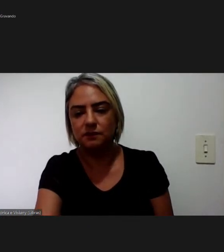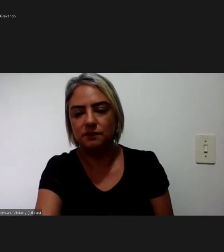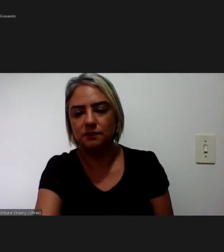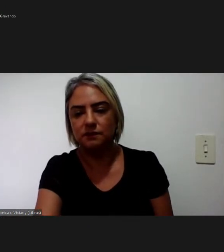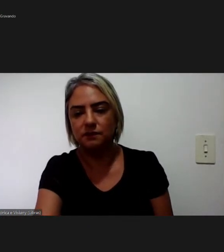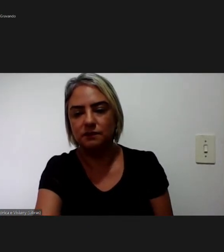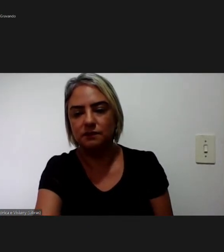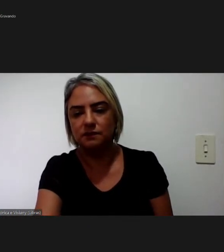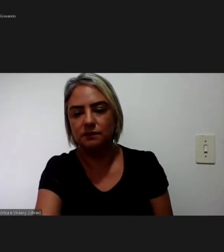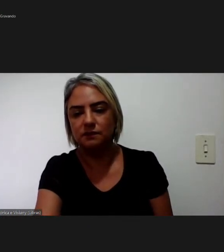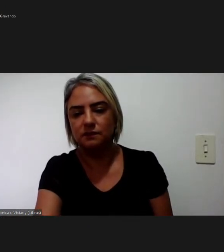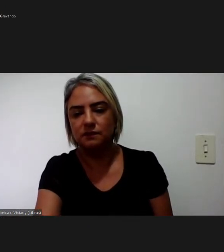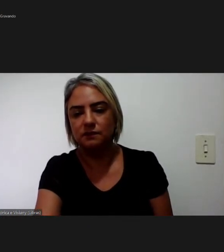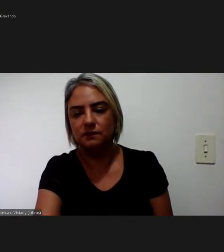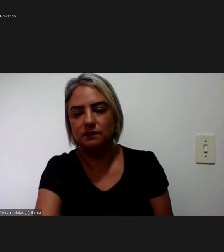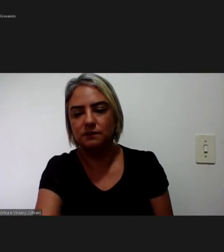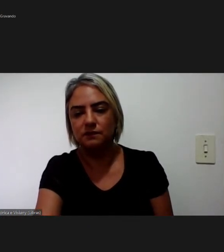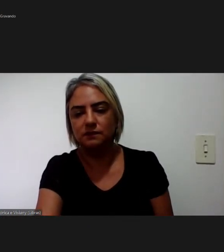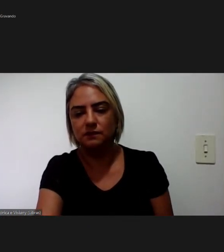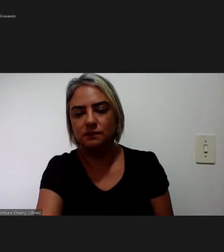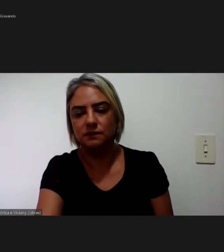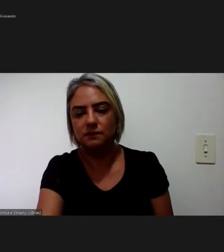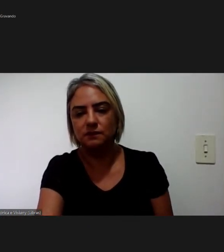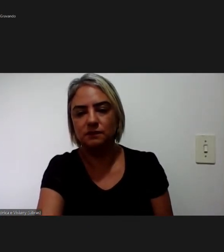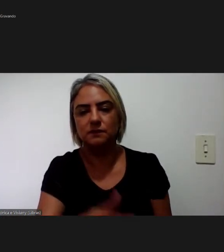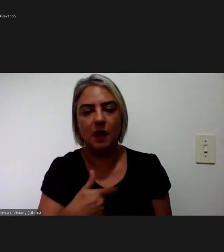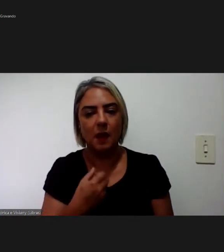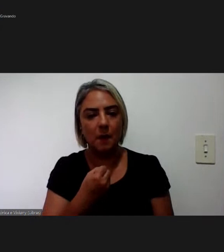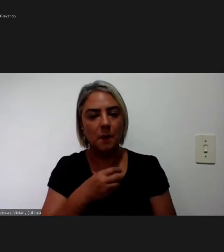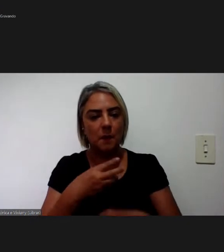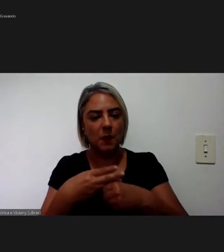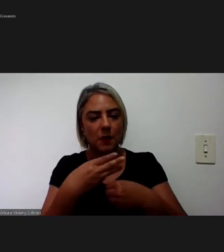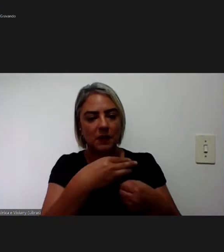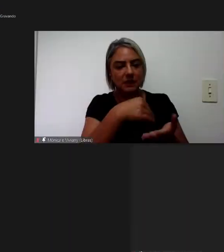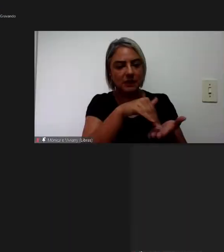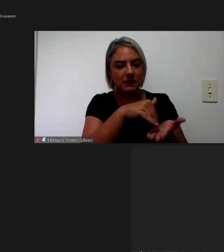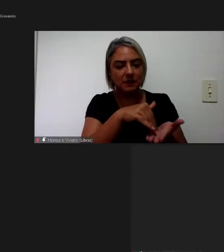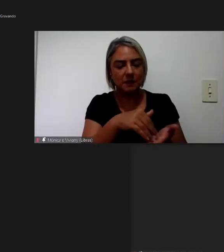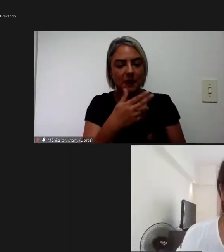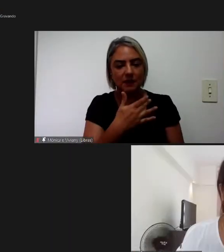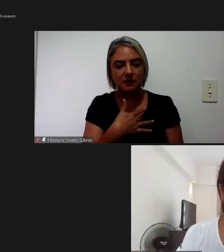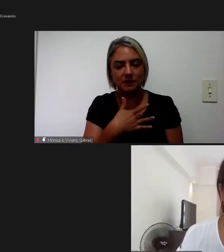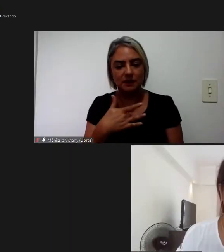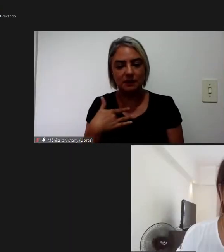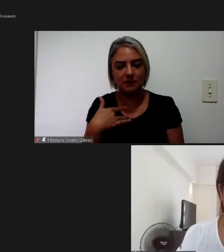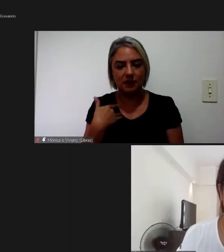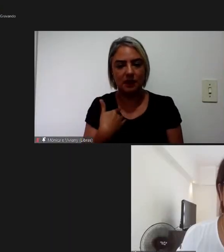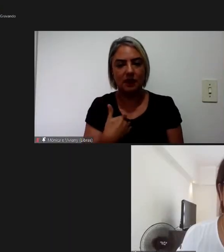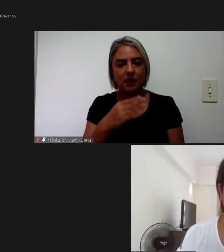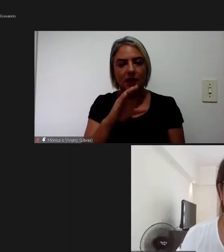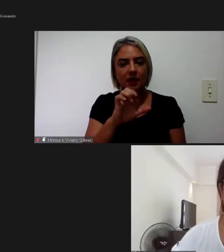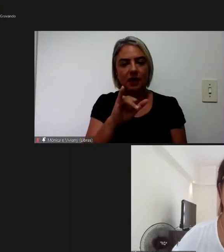Conselho Nacional de Secretarias Cristiane Pantaleão, do CONASEM. which is Vice President of